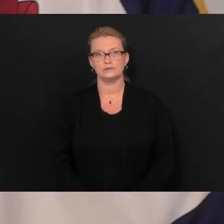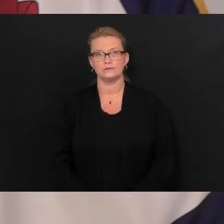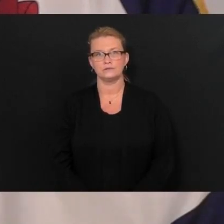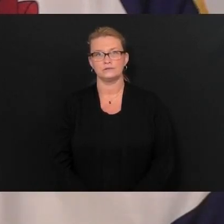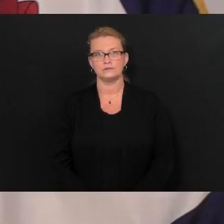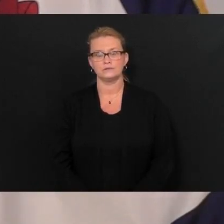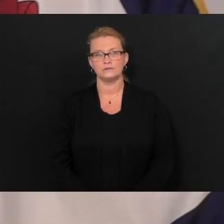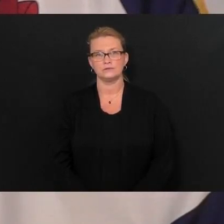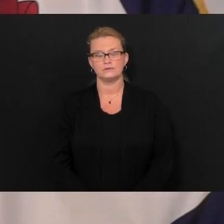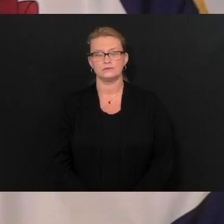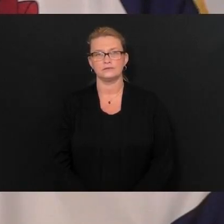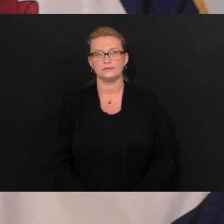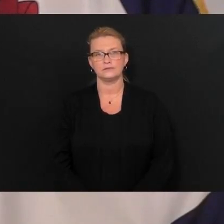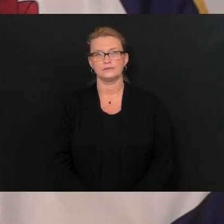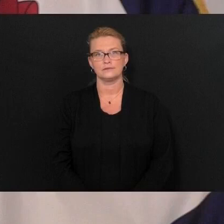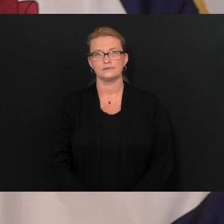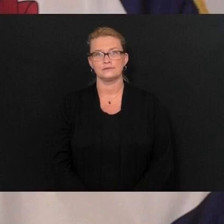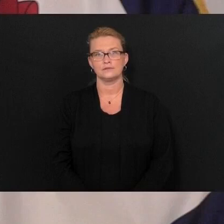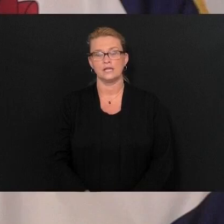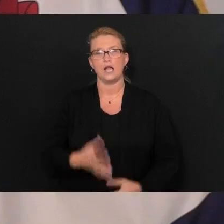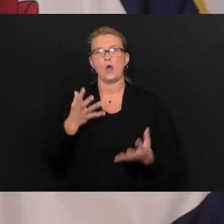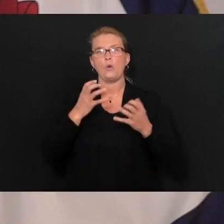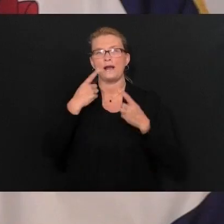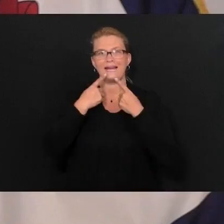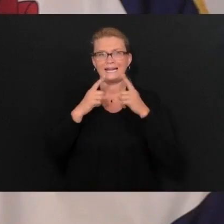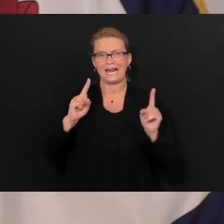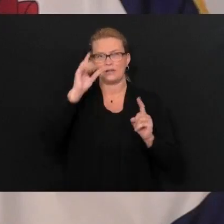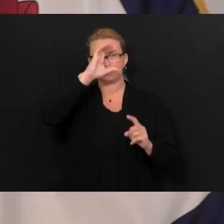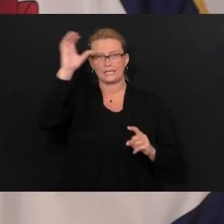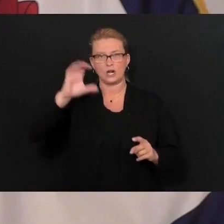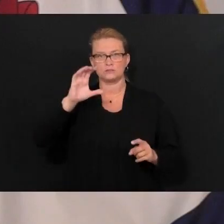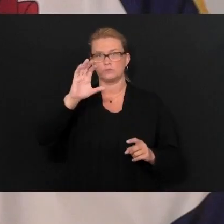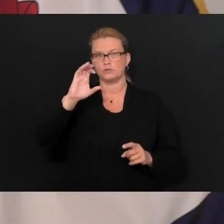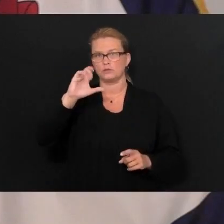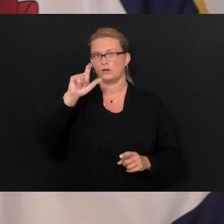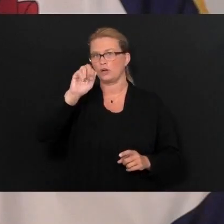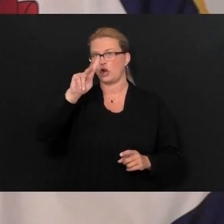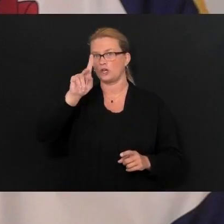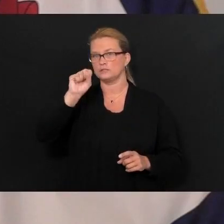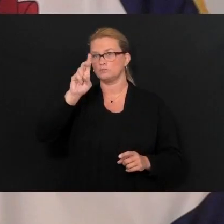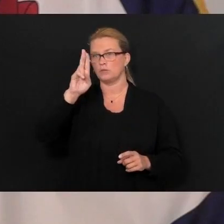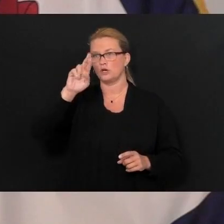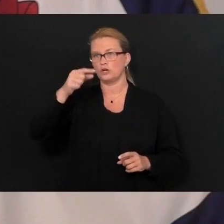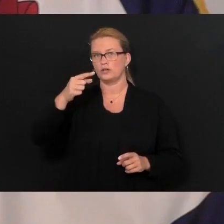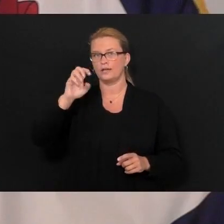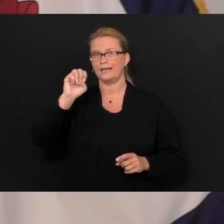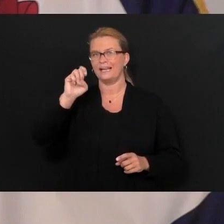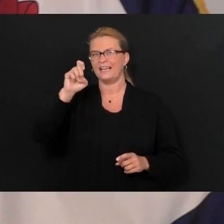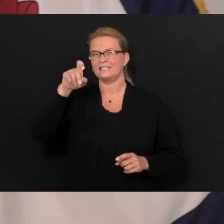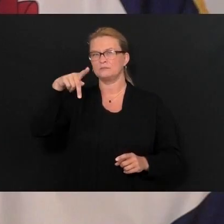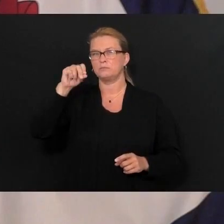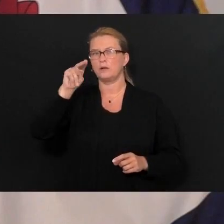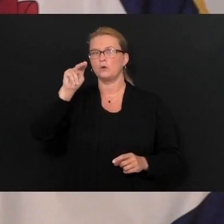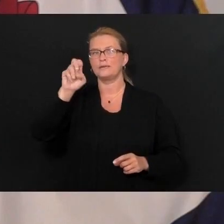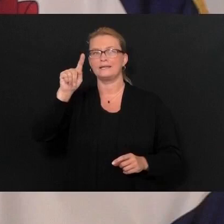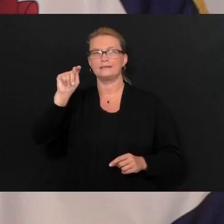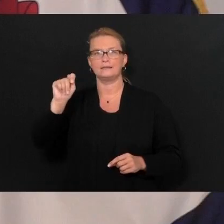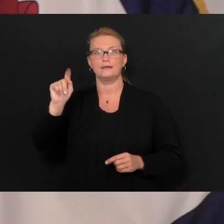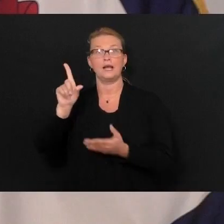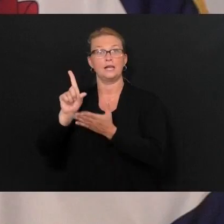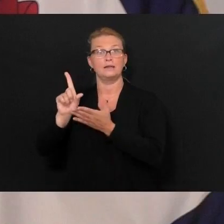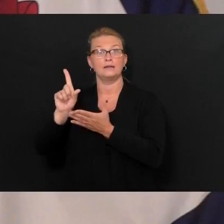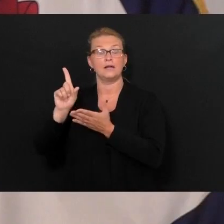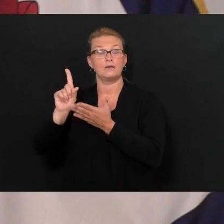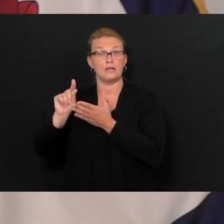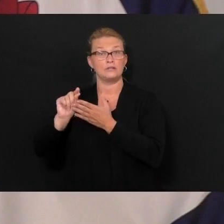one is in the Clarksburg Exponent Telegram, that paper there, and it is an editorial